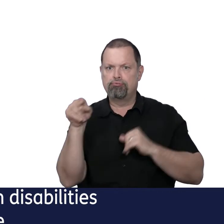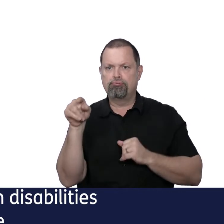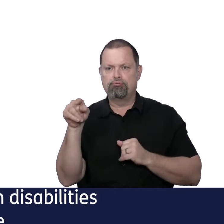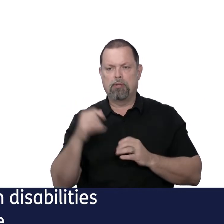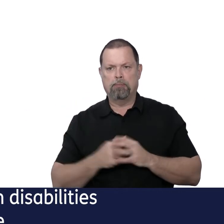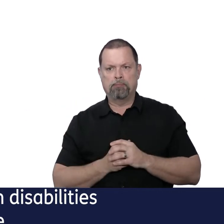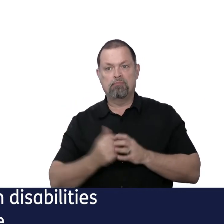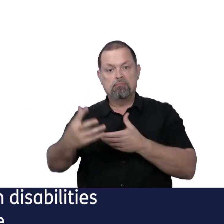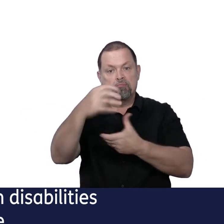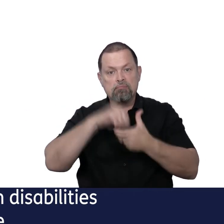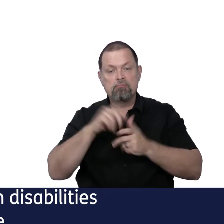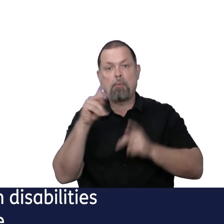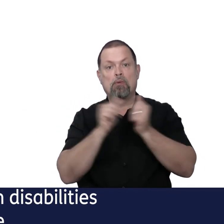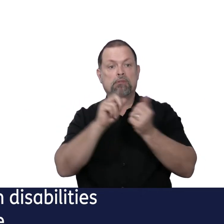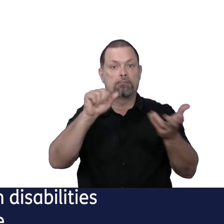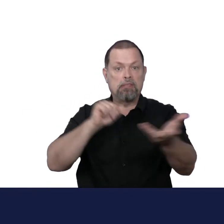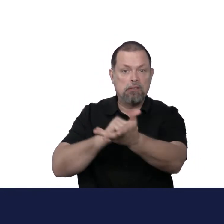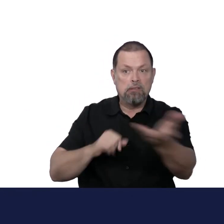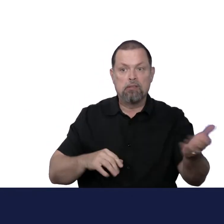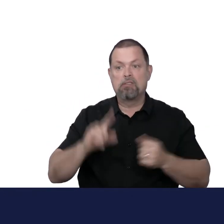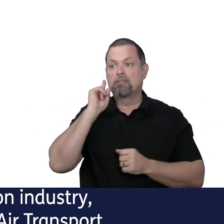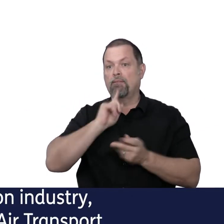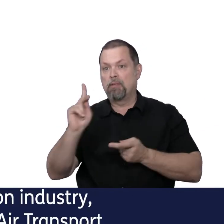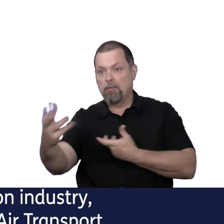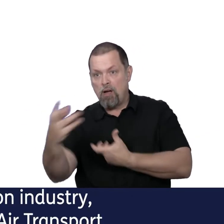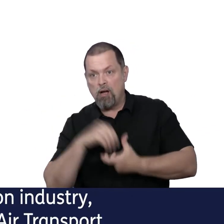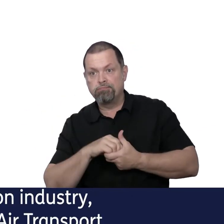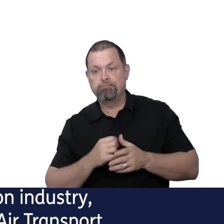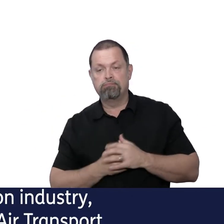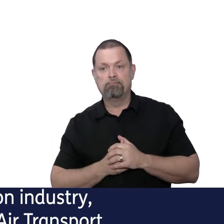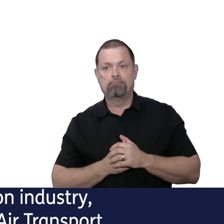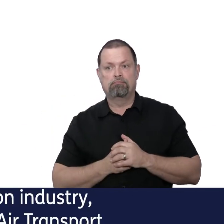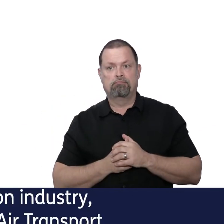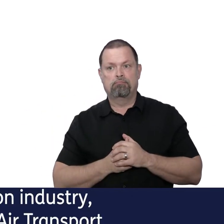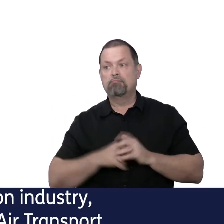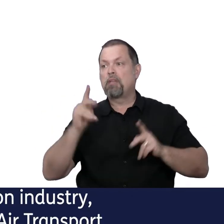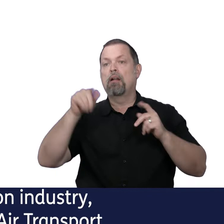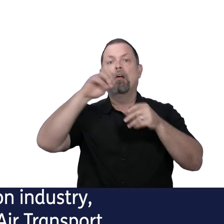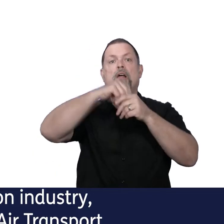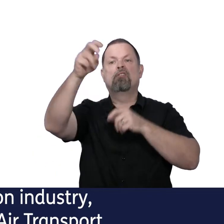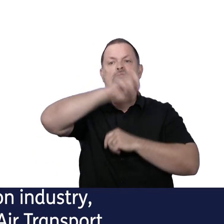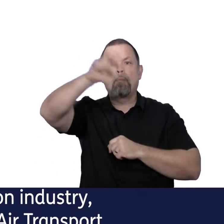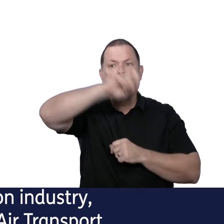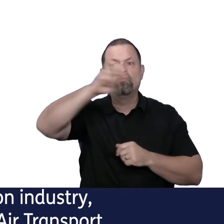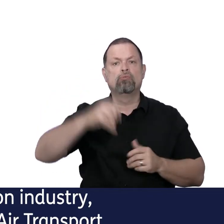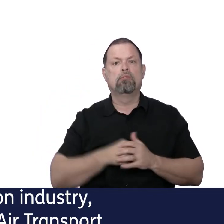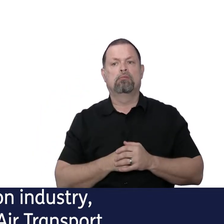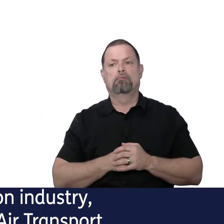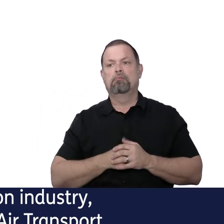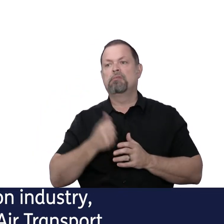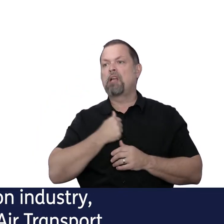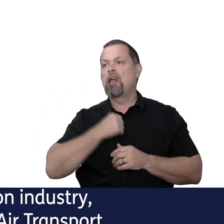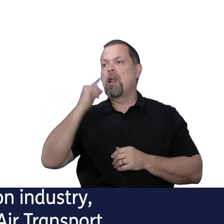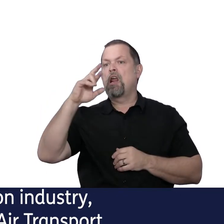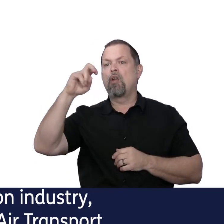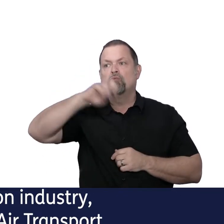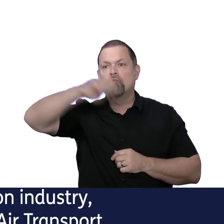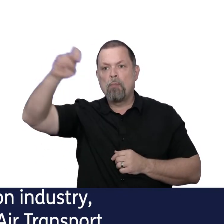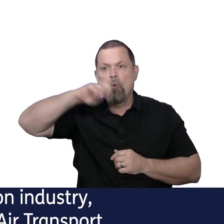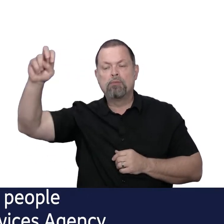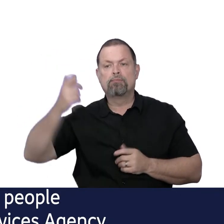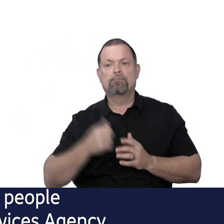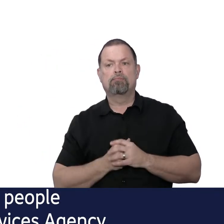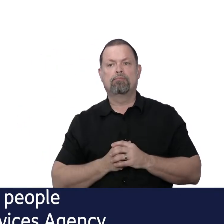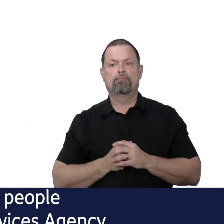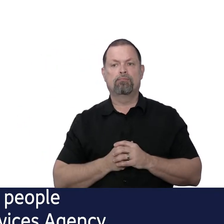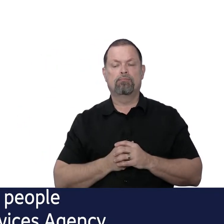up of people with disabilities and deaf people, people in the transportation industry, people from the Canadian Air